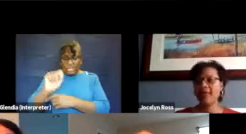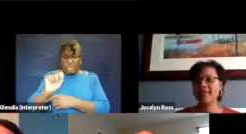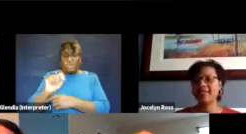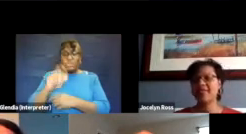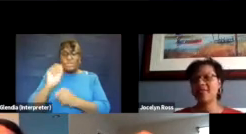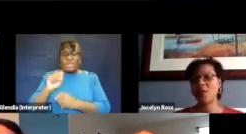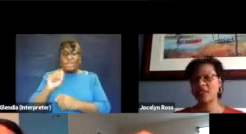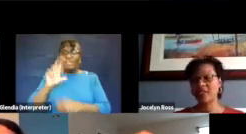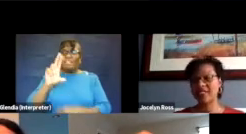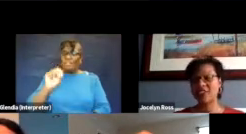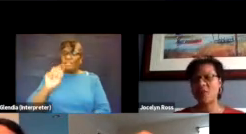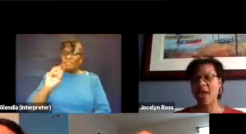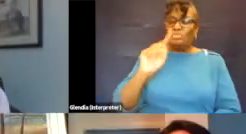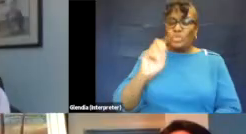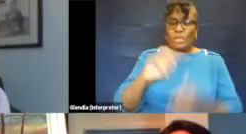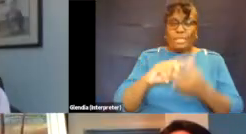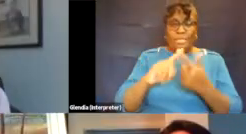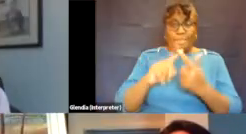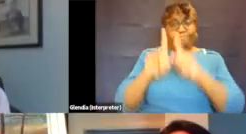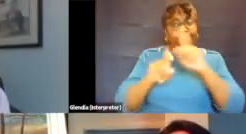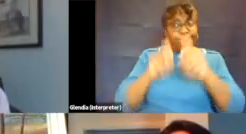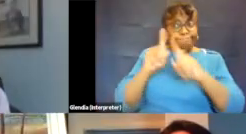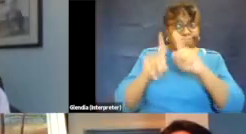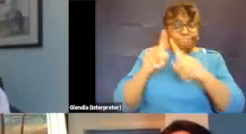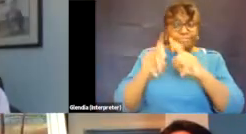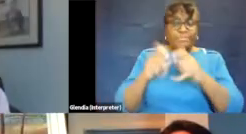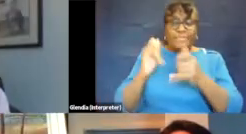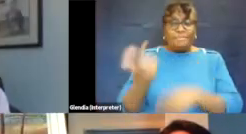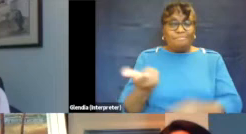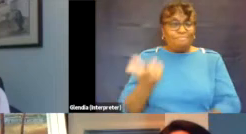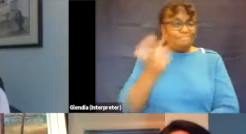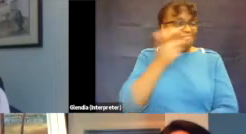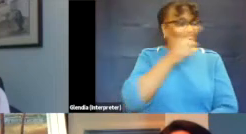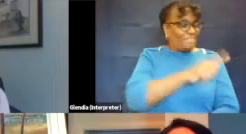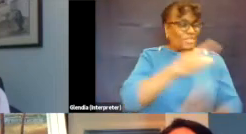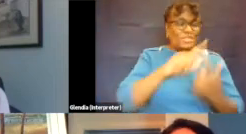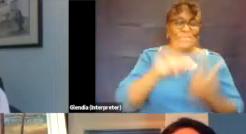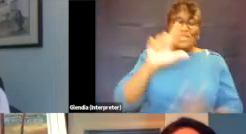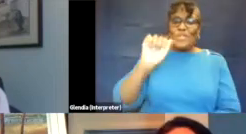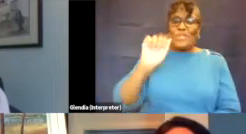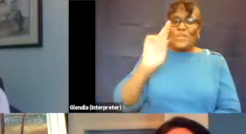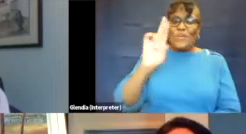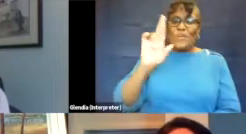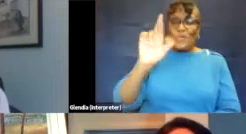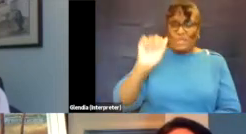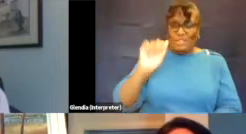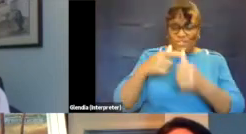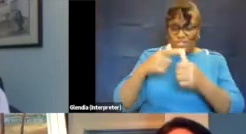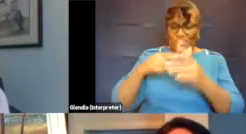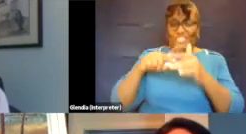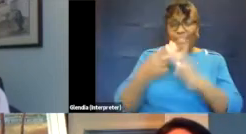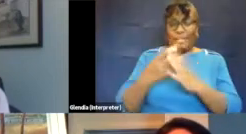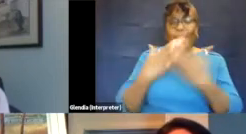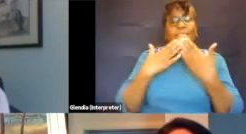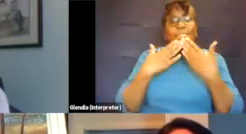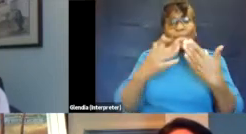we can get into the questions that you have. So I'll turn it over to Laura to get started with the presentation. And thank you for